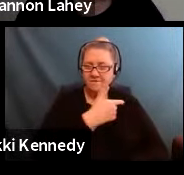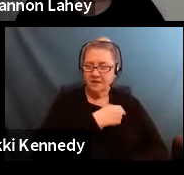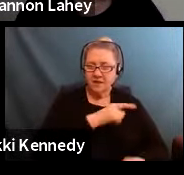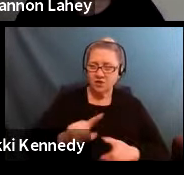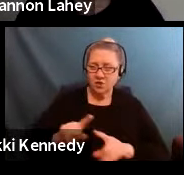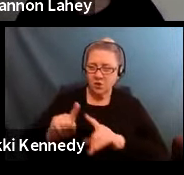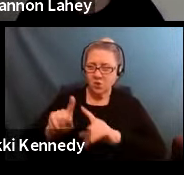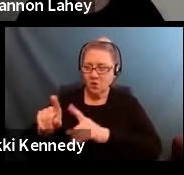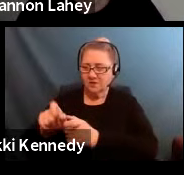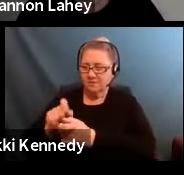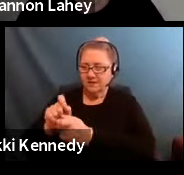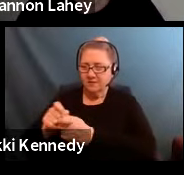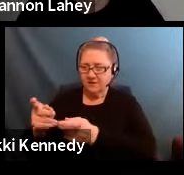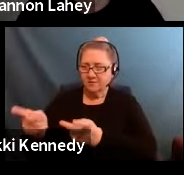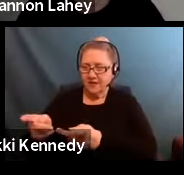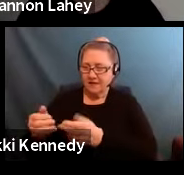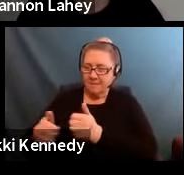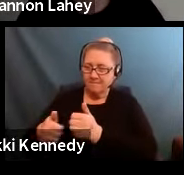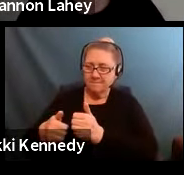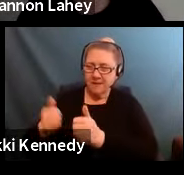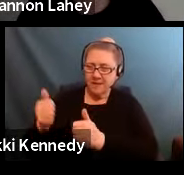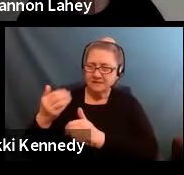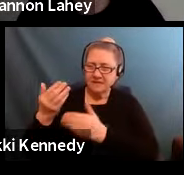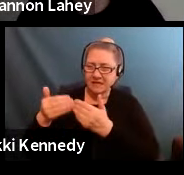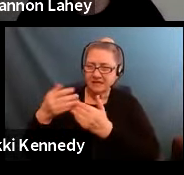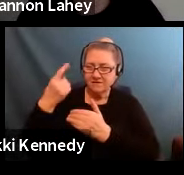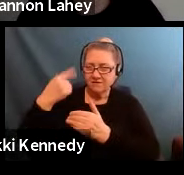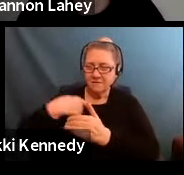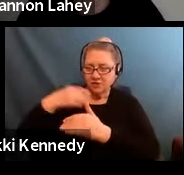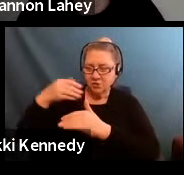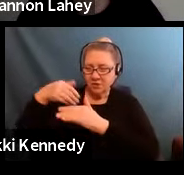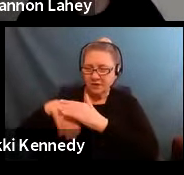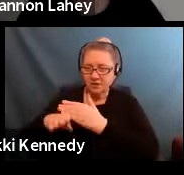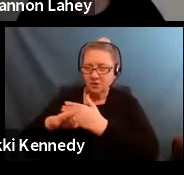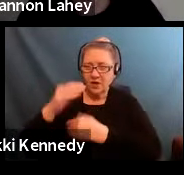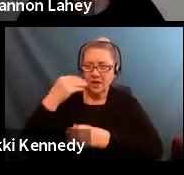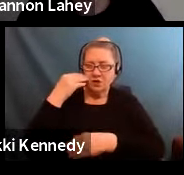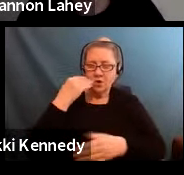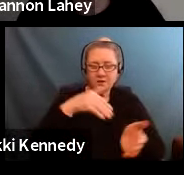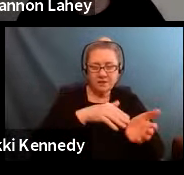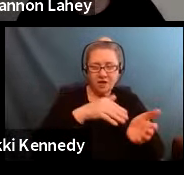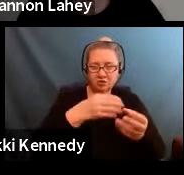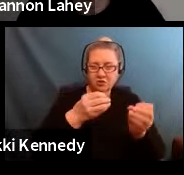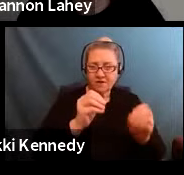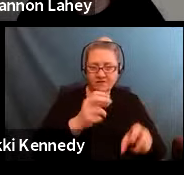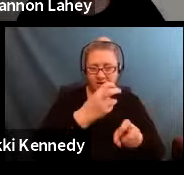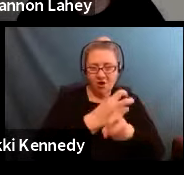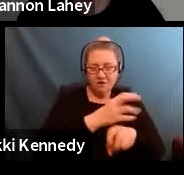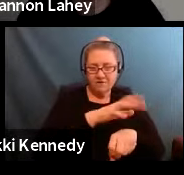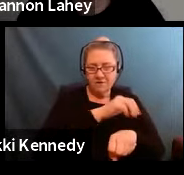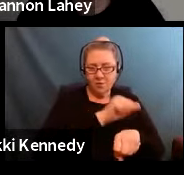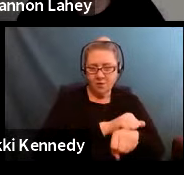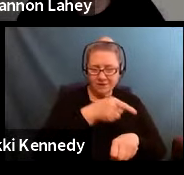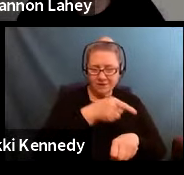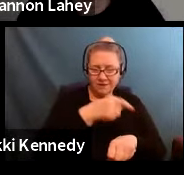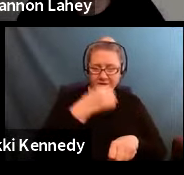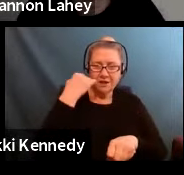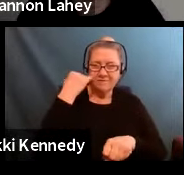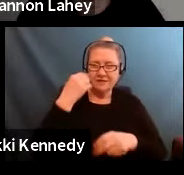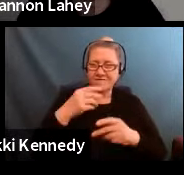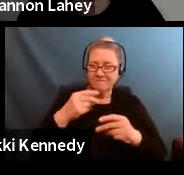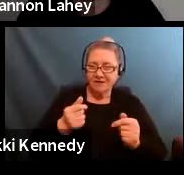easiest for me to get to. And knowing that my doctor's office can be very hard to get an appointment in, if it's faster for me to go to another